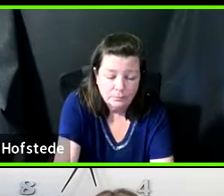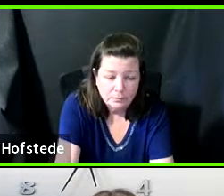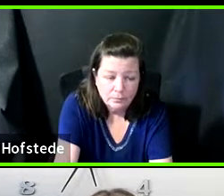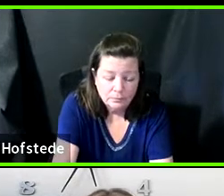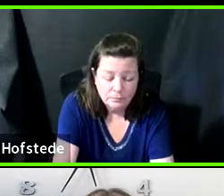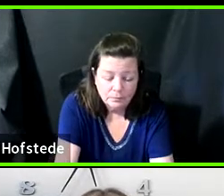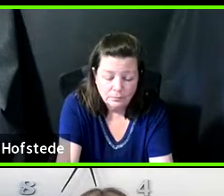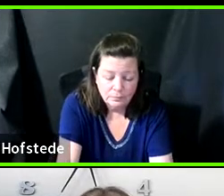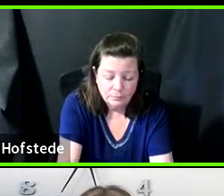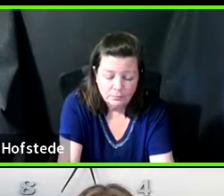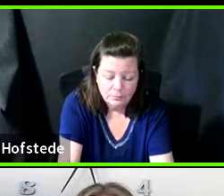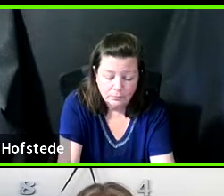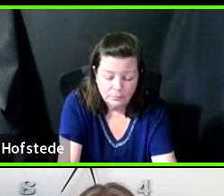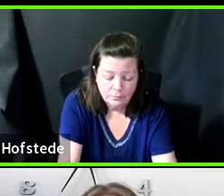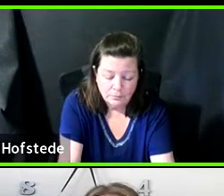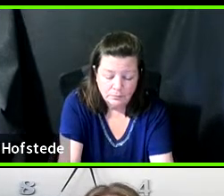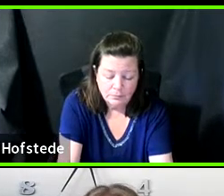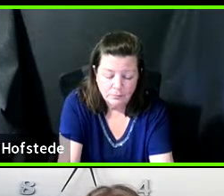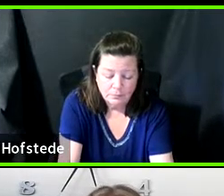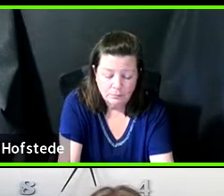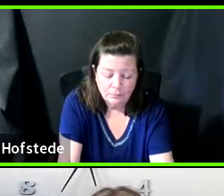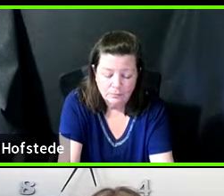here interested?